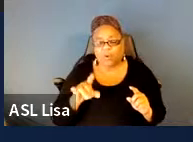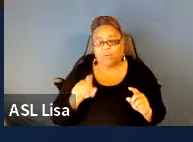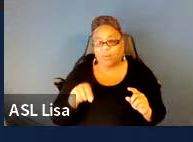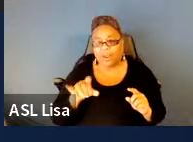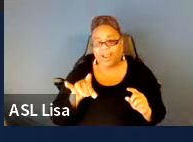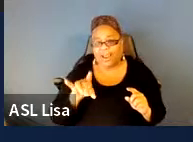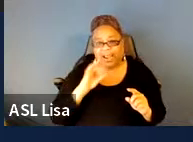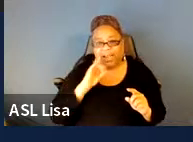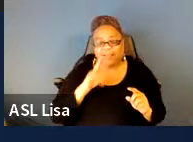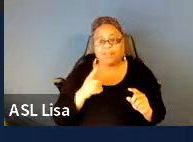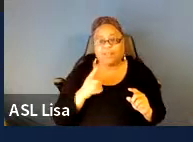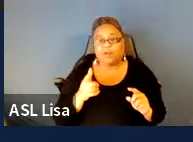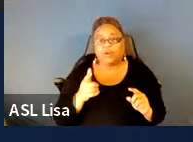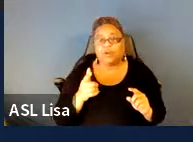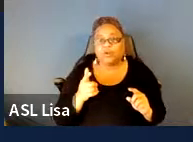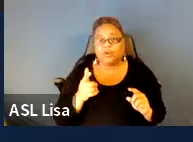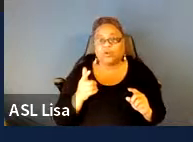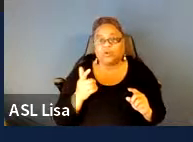editions.